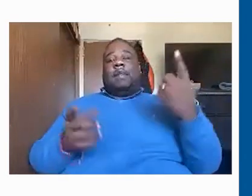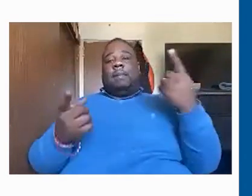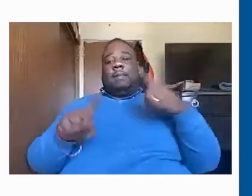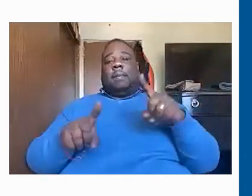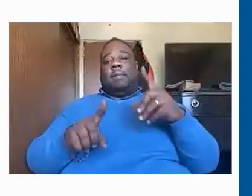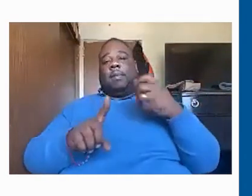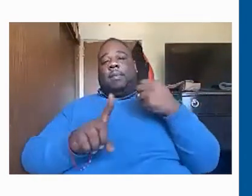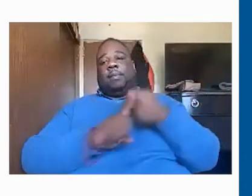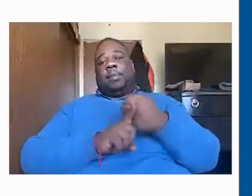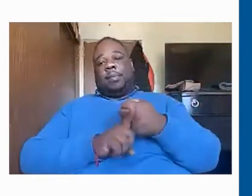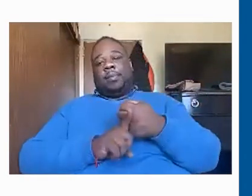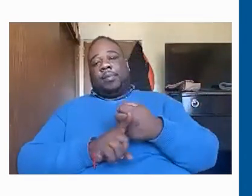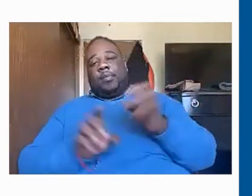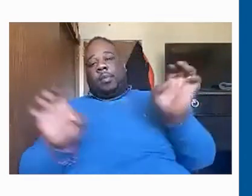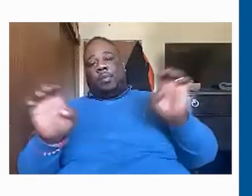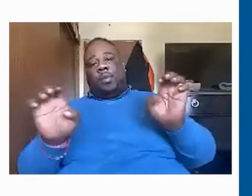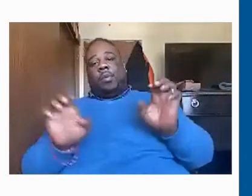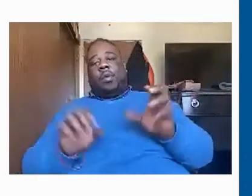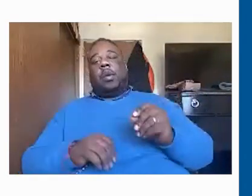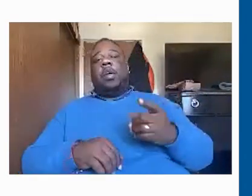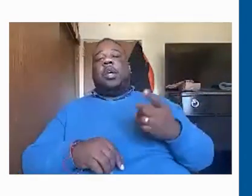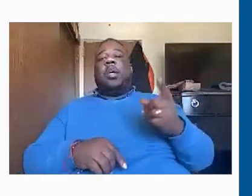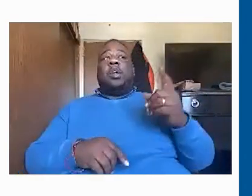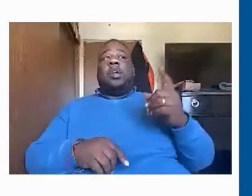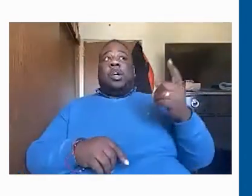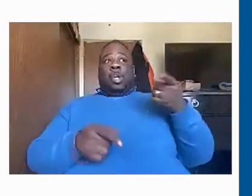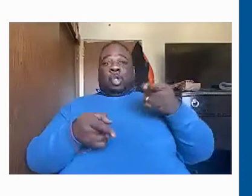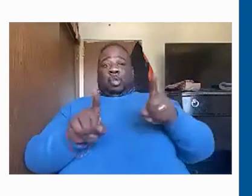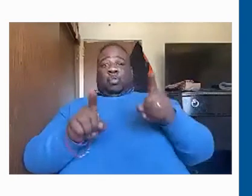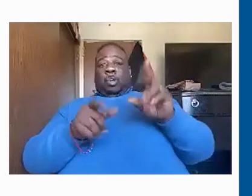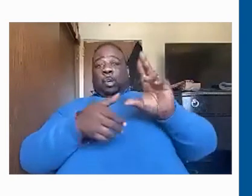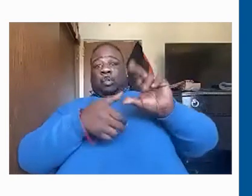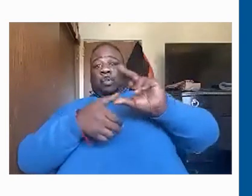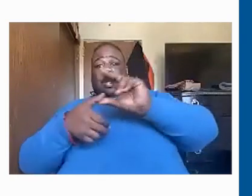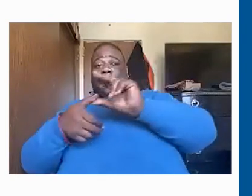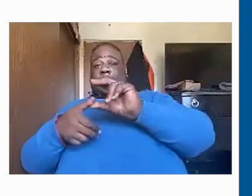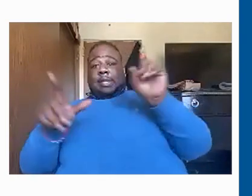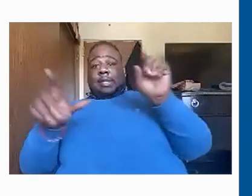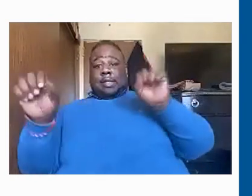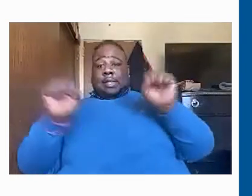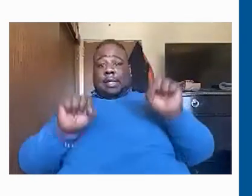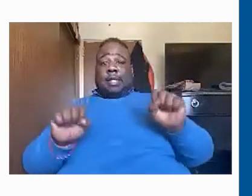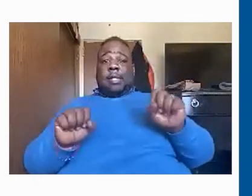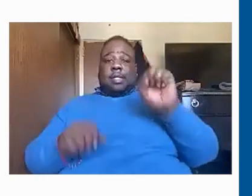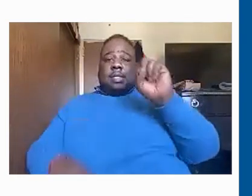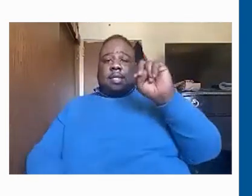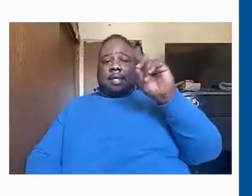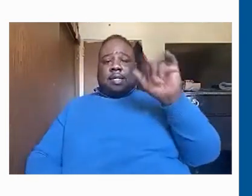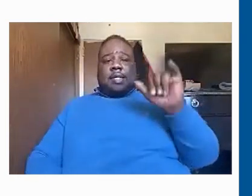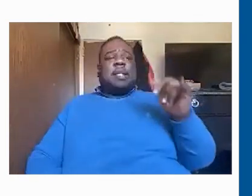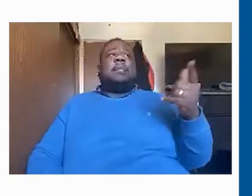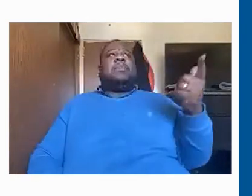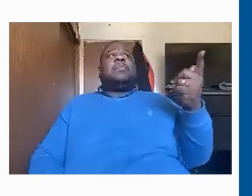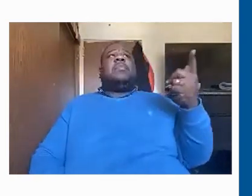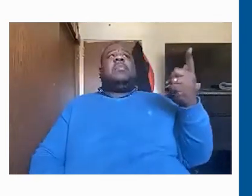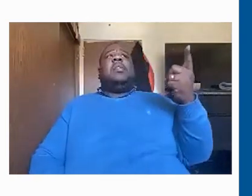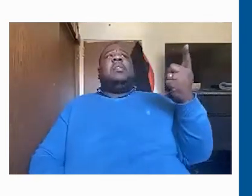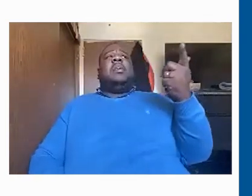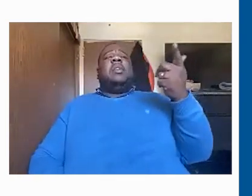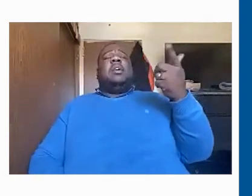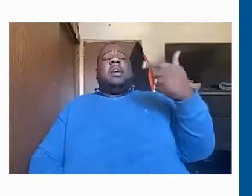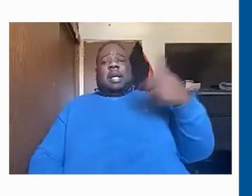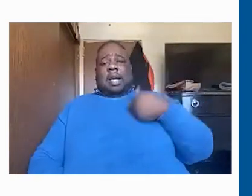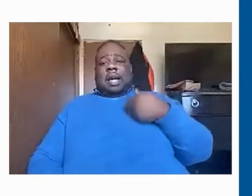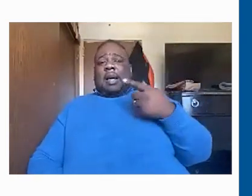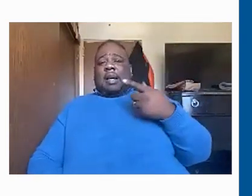for just under a week, and thank God, that was a lot better than other people. But that was,